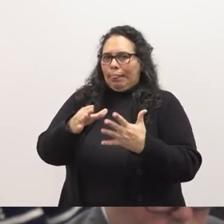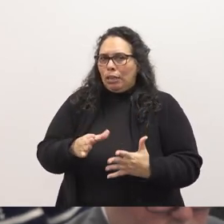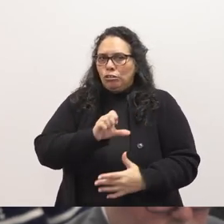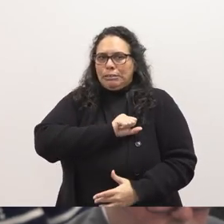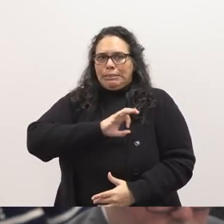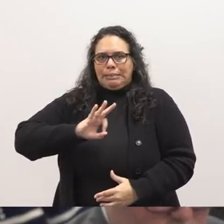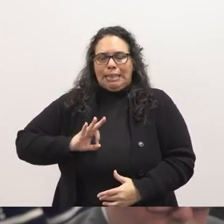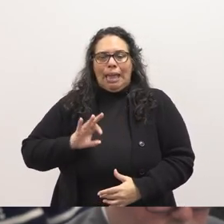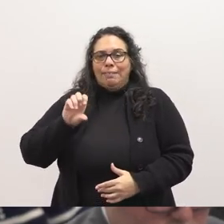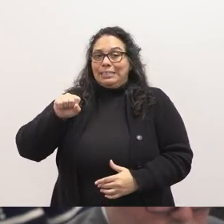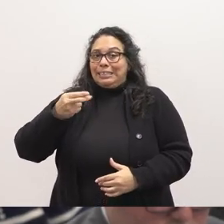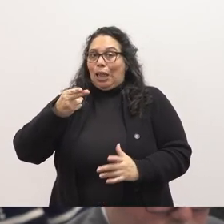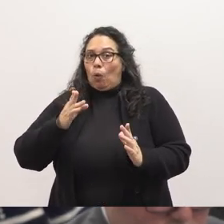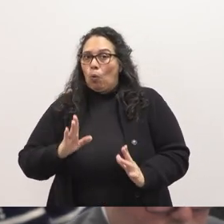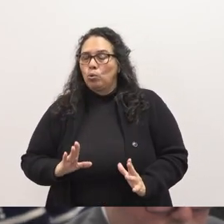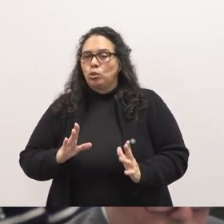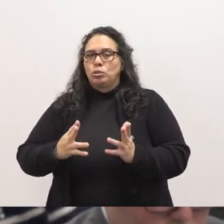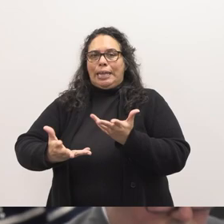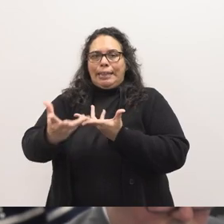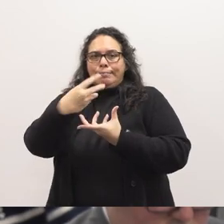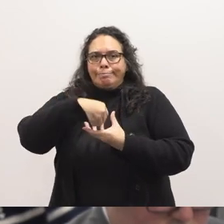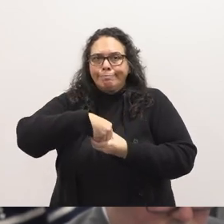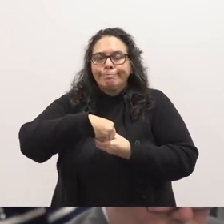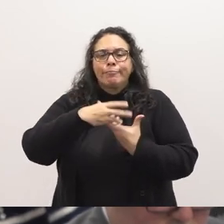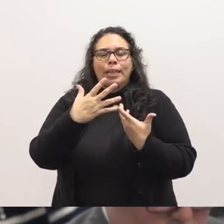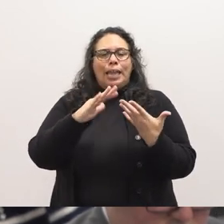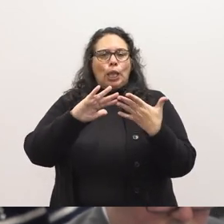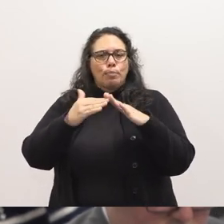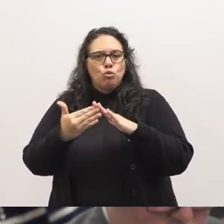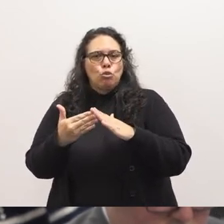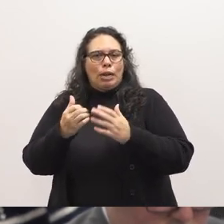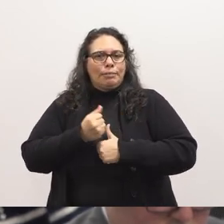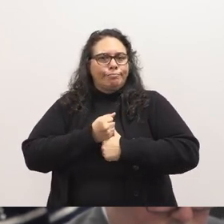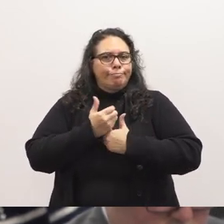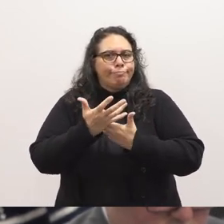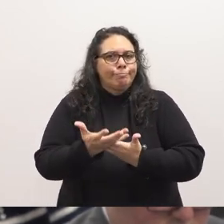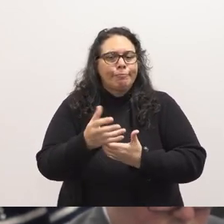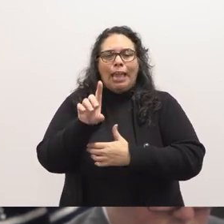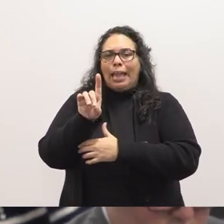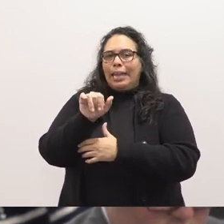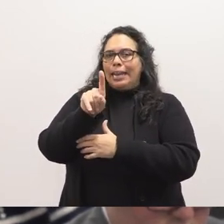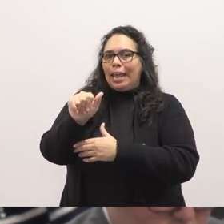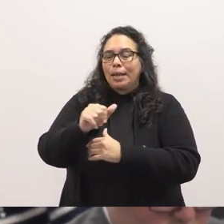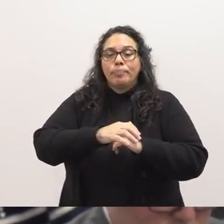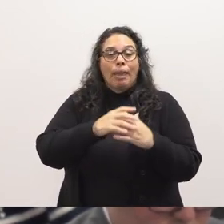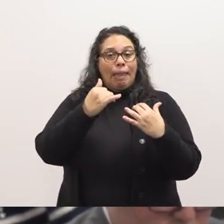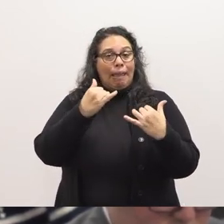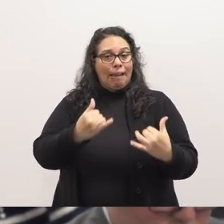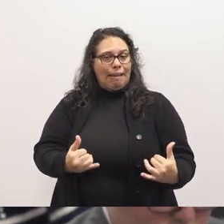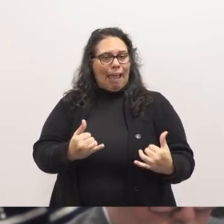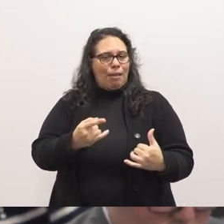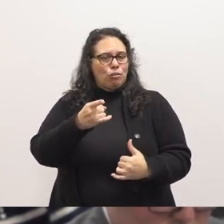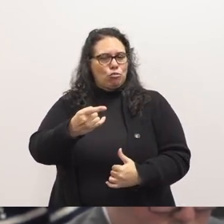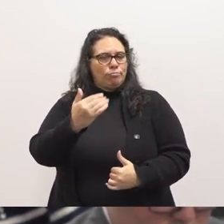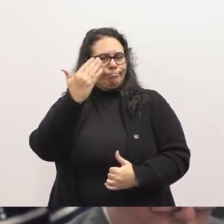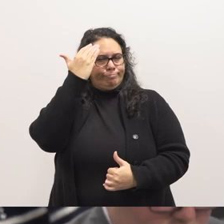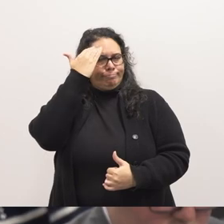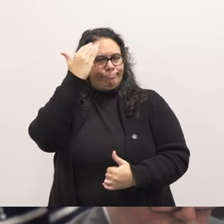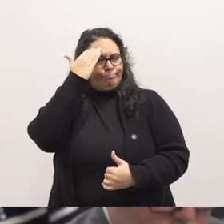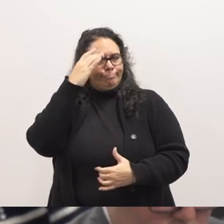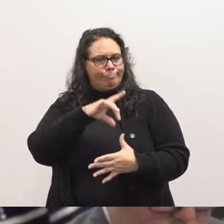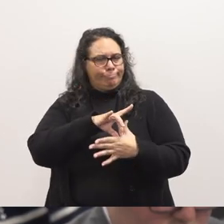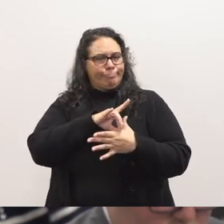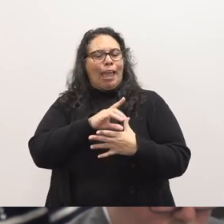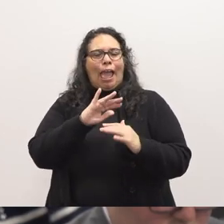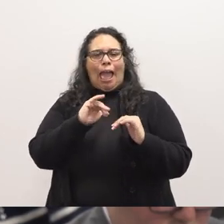and stakeholders as they engage with community and in sharing data. Now that you have a little bit of that context around how